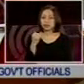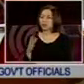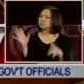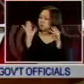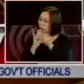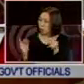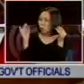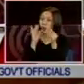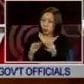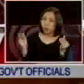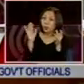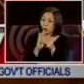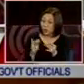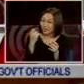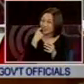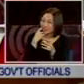narrated